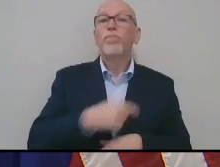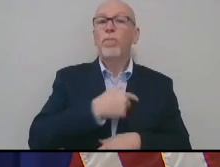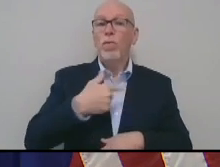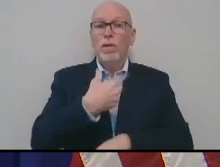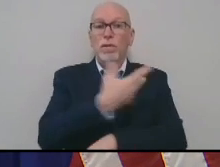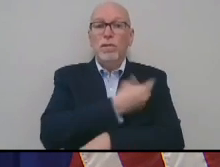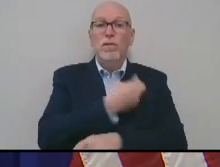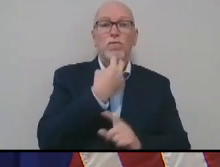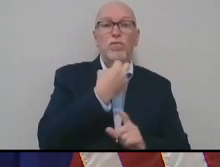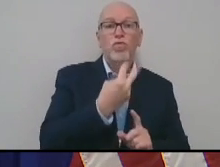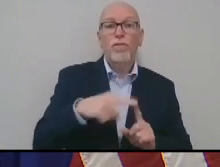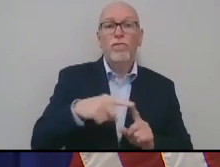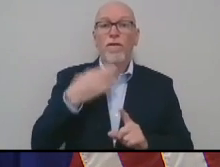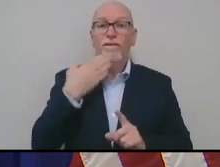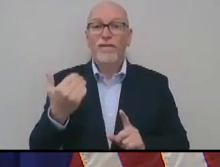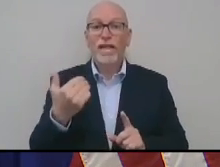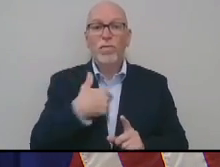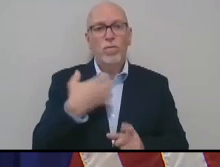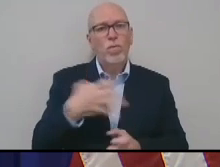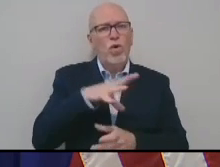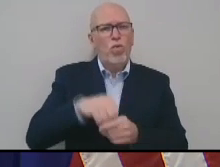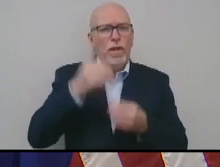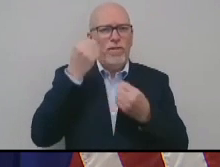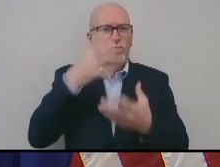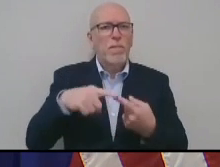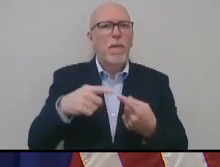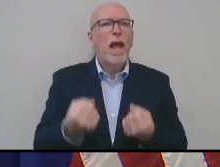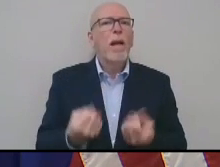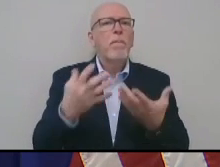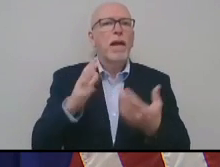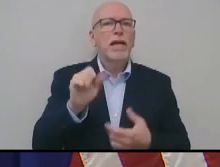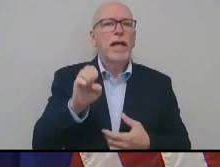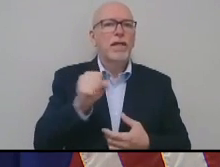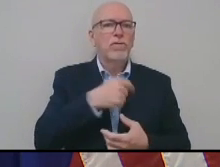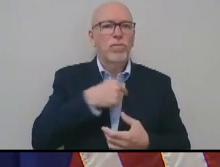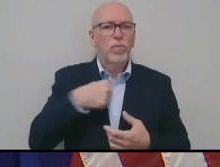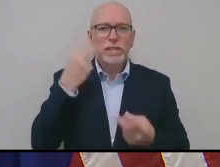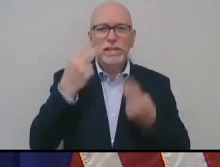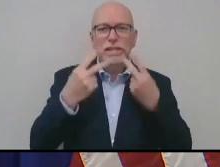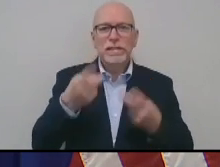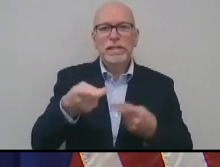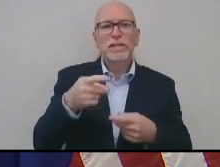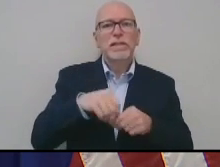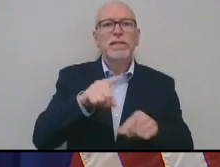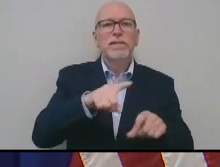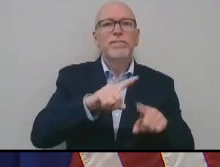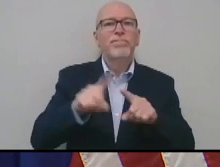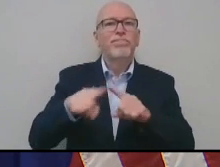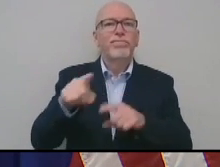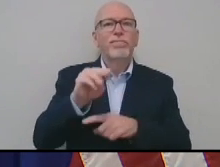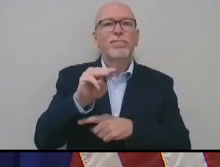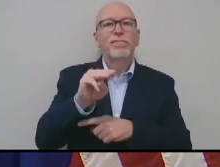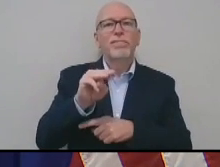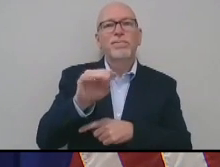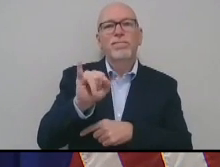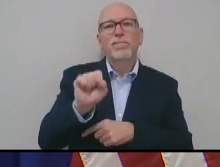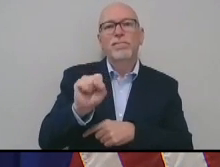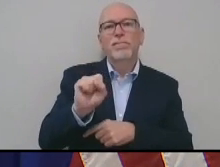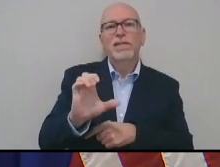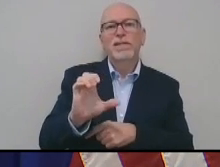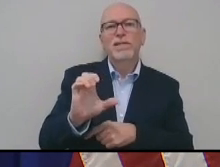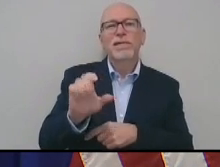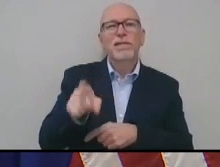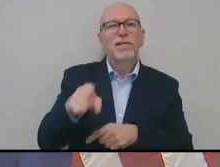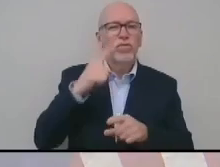15-year-olds, we want to also include information about the number of cases that we're seeing of multi-system inflammatory syndrome in children, or